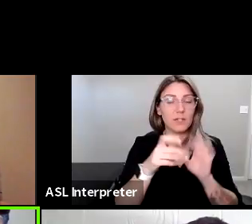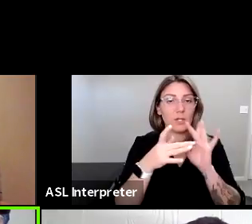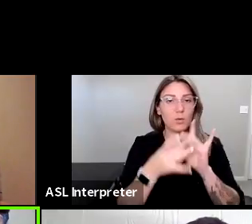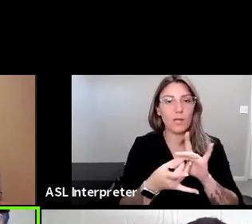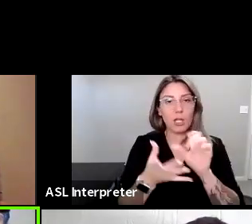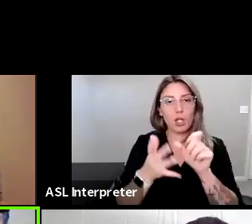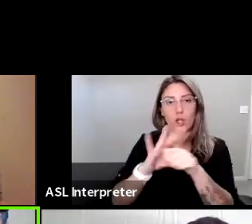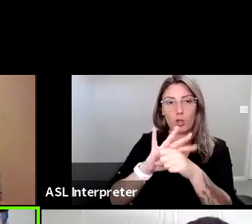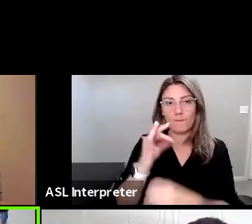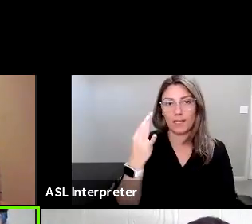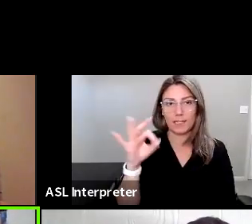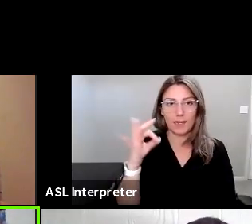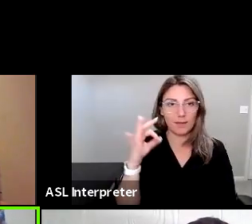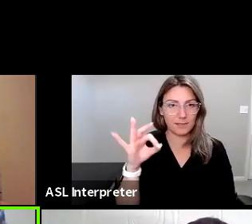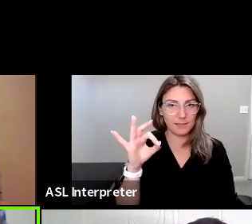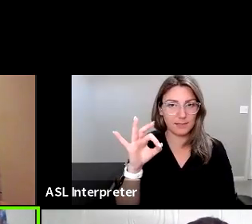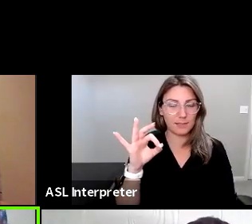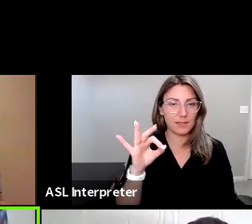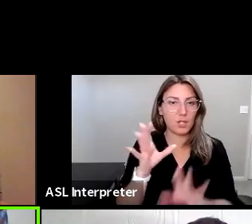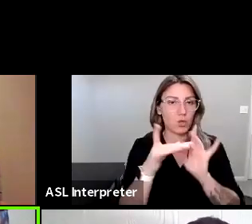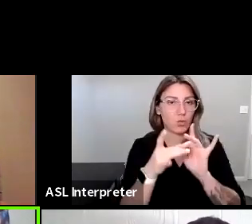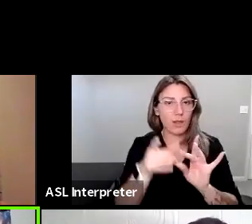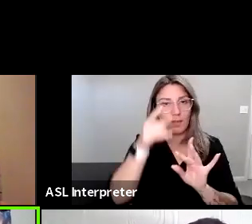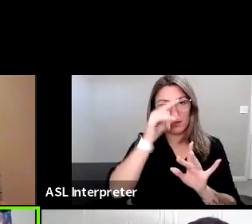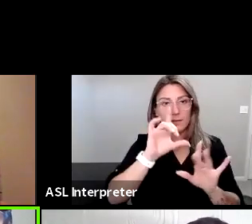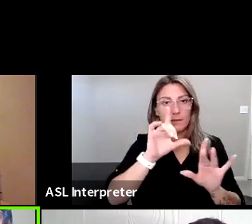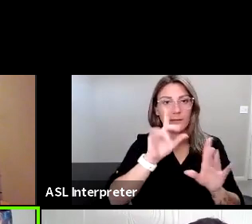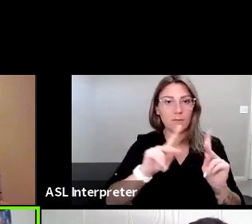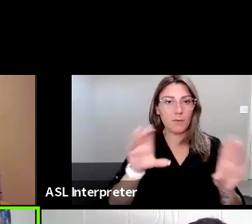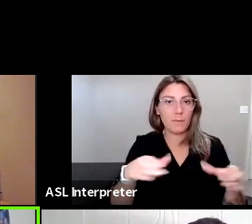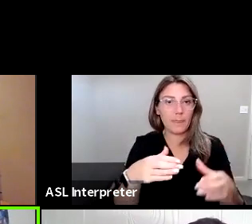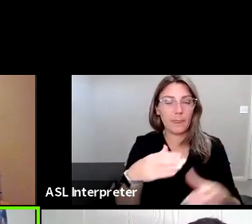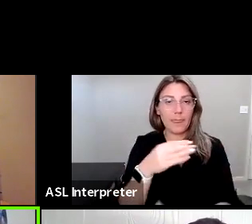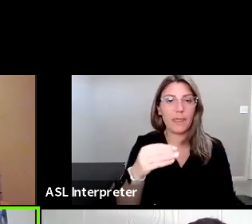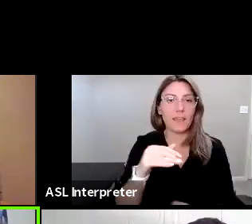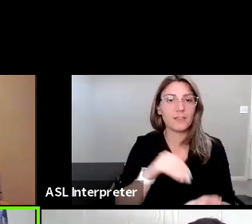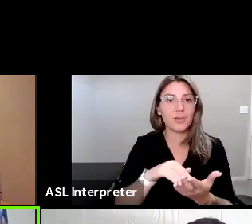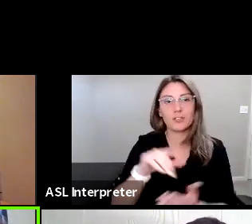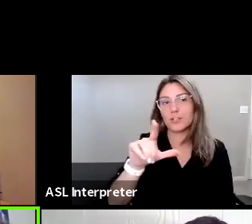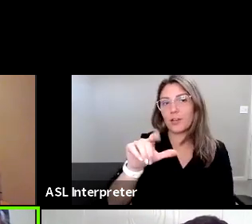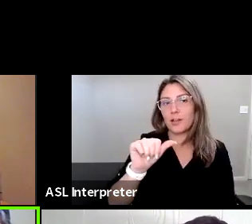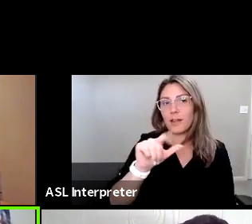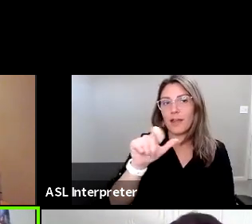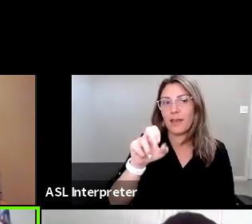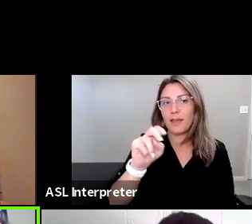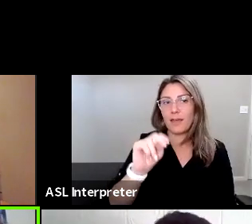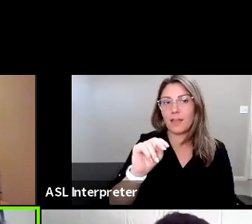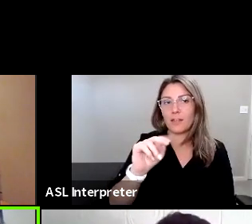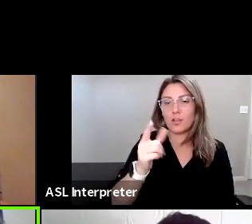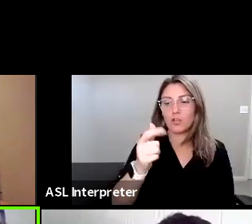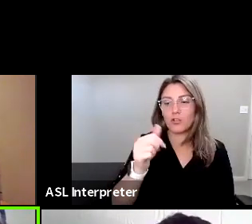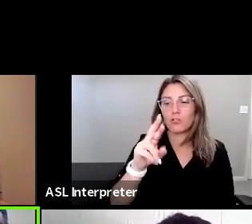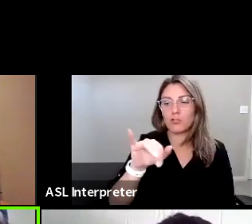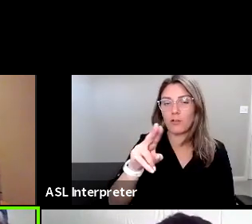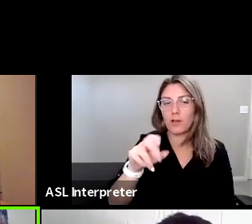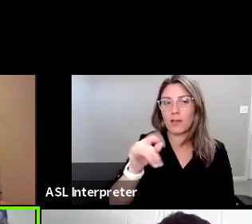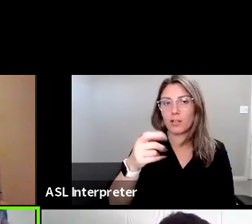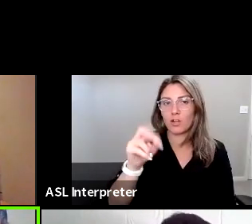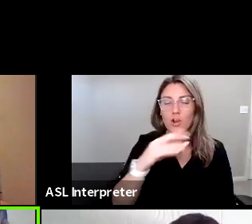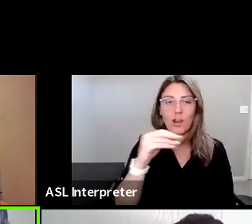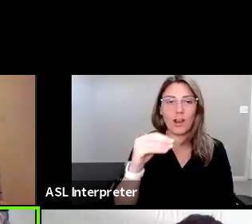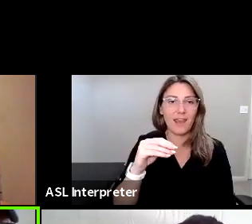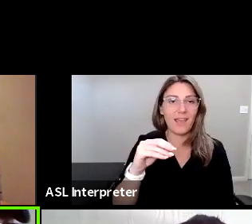COVID-19 related to the Latinx population. And Dr. Alan Greiner and Mariana Ramirez